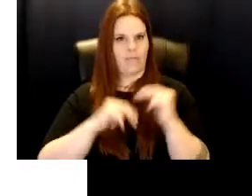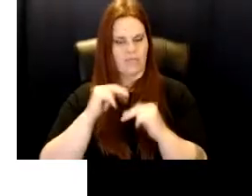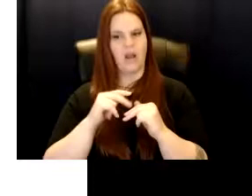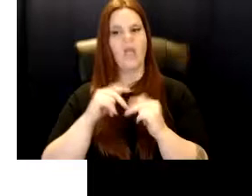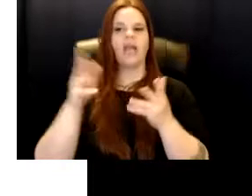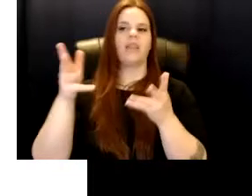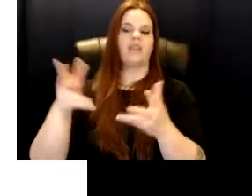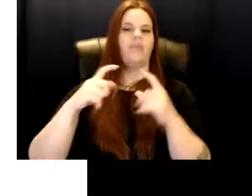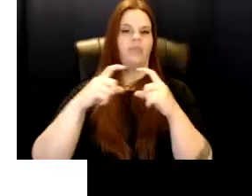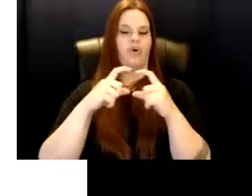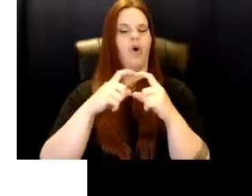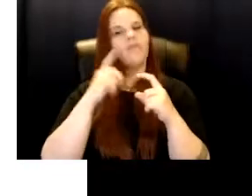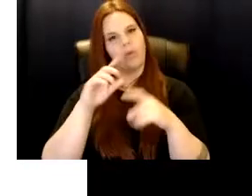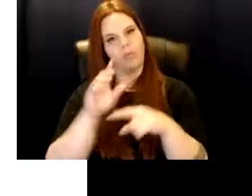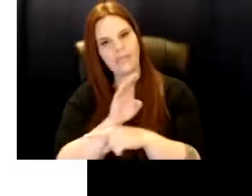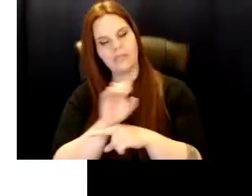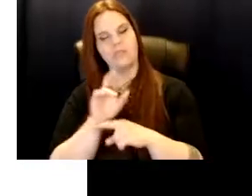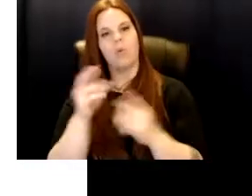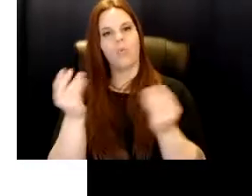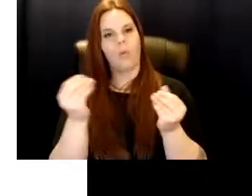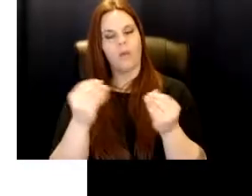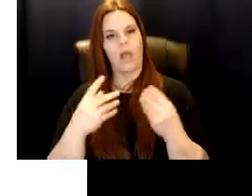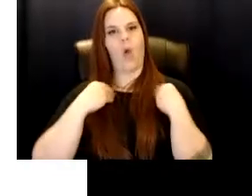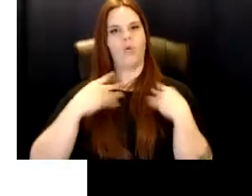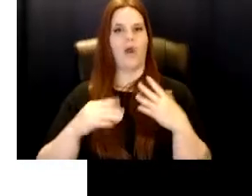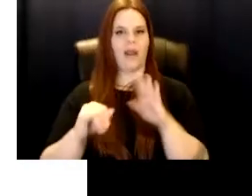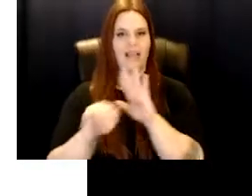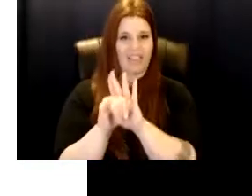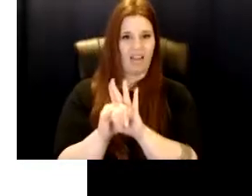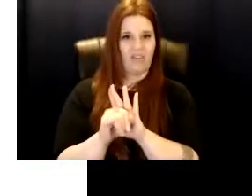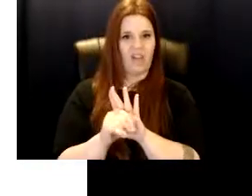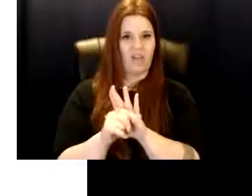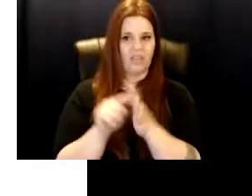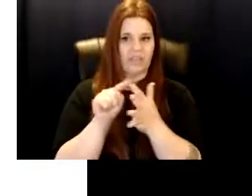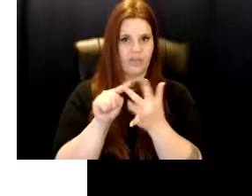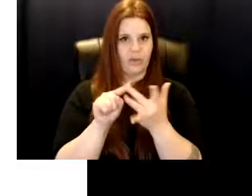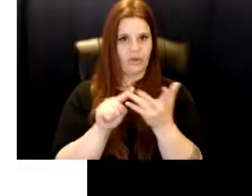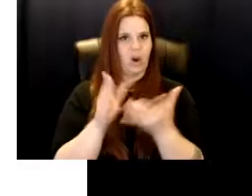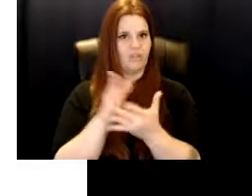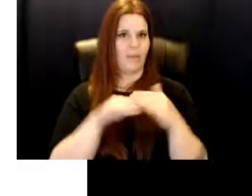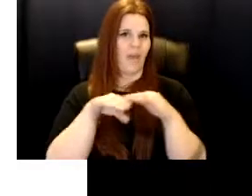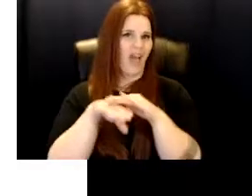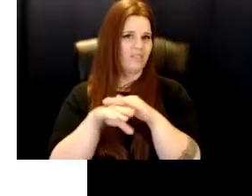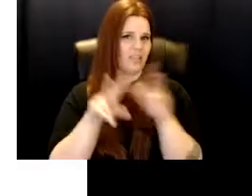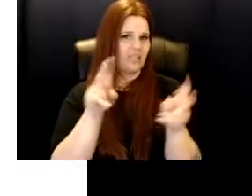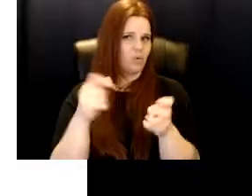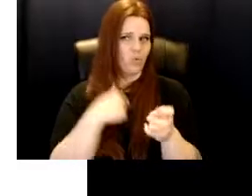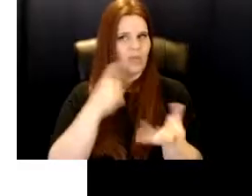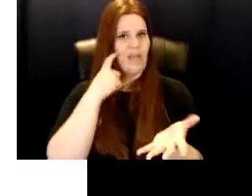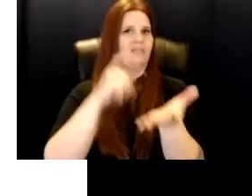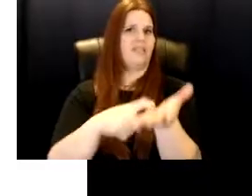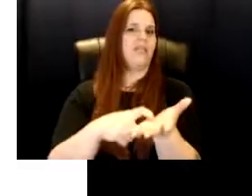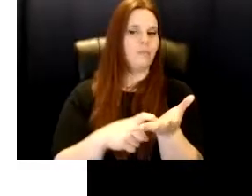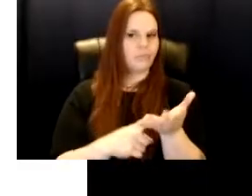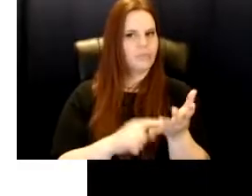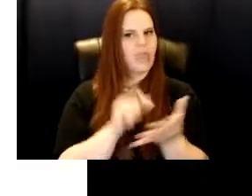for that business or property owner and identify, here's some access issues that I see, and here's